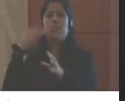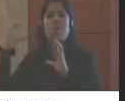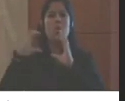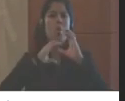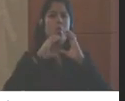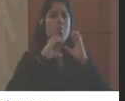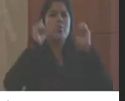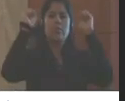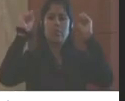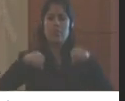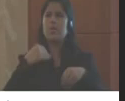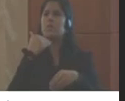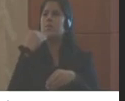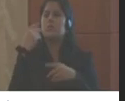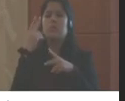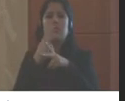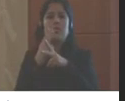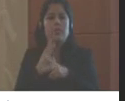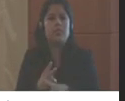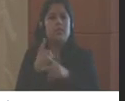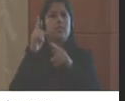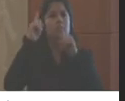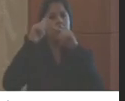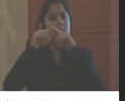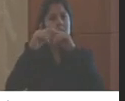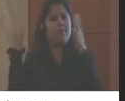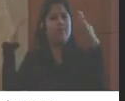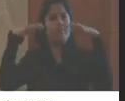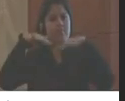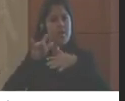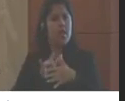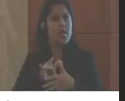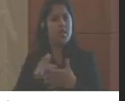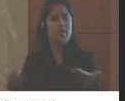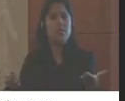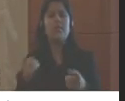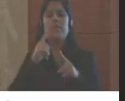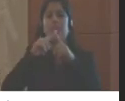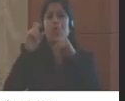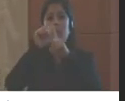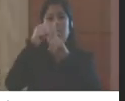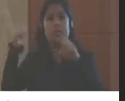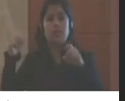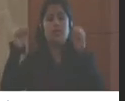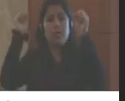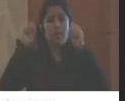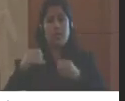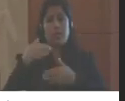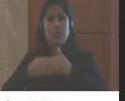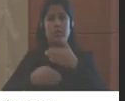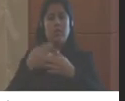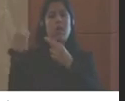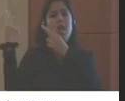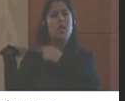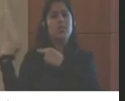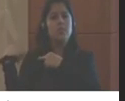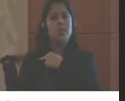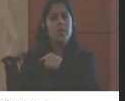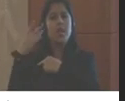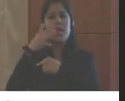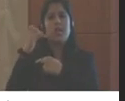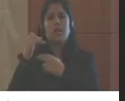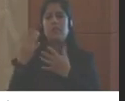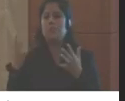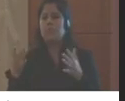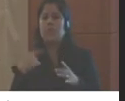other communication mechanism of the possible risk situations. So this system would allow us to allocate roles